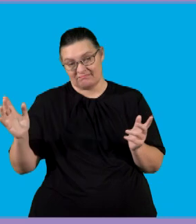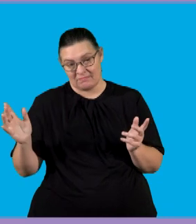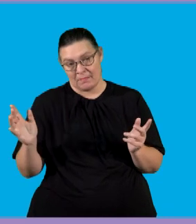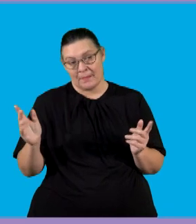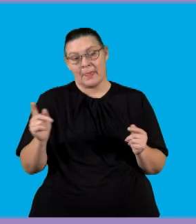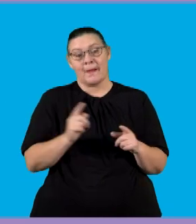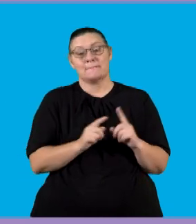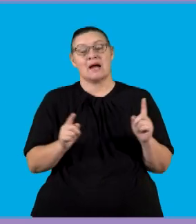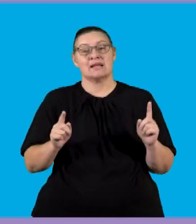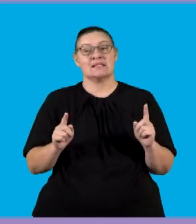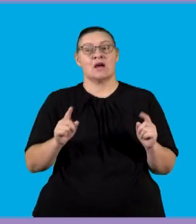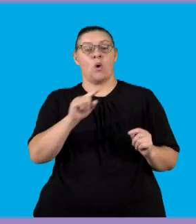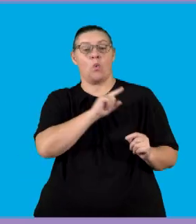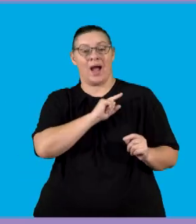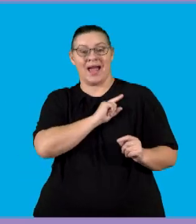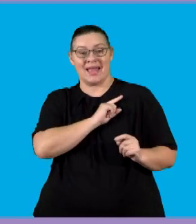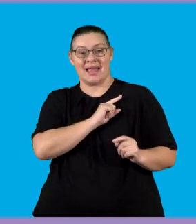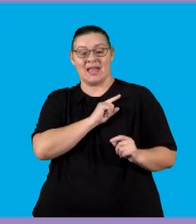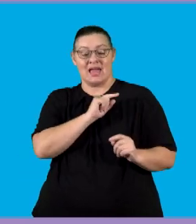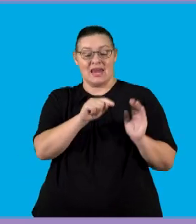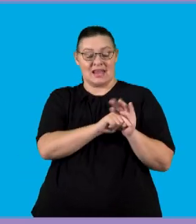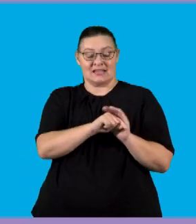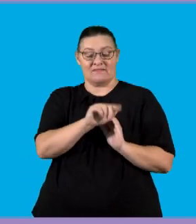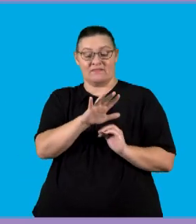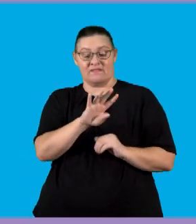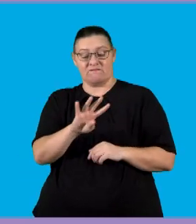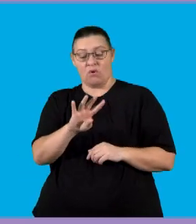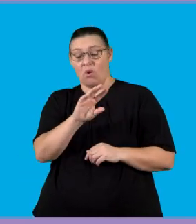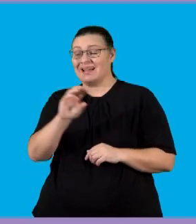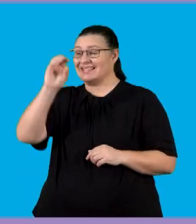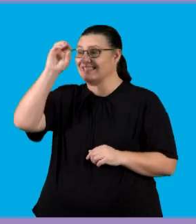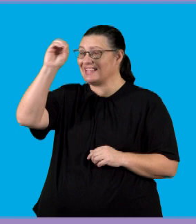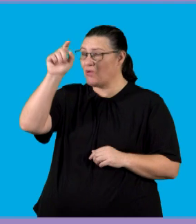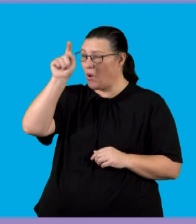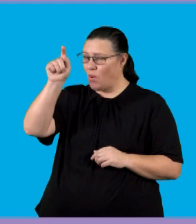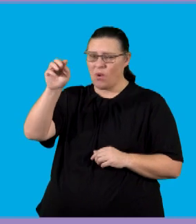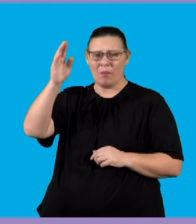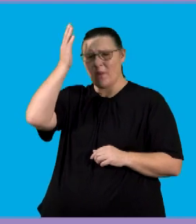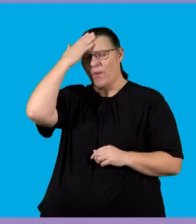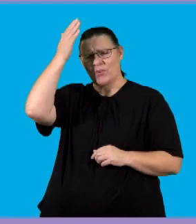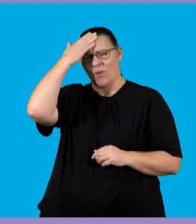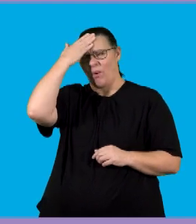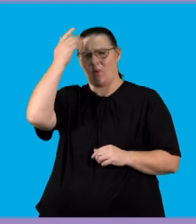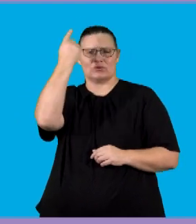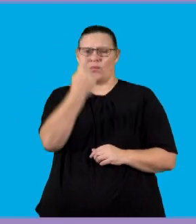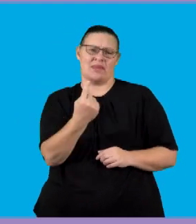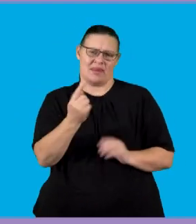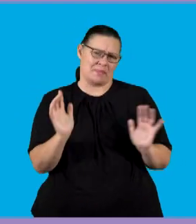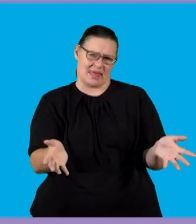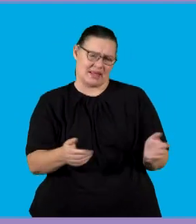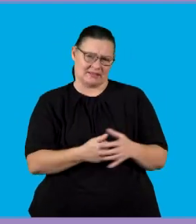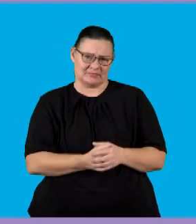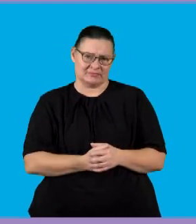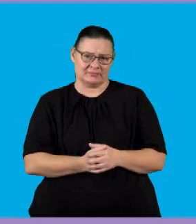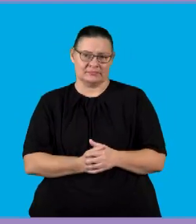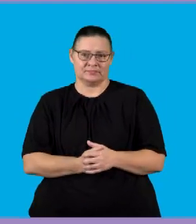course, because this -54 is raised to the exponent of 0, we can just say that